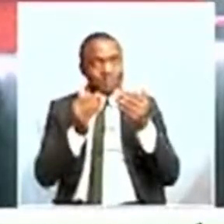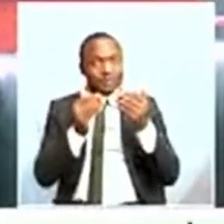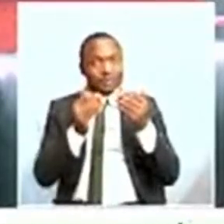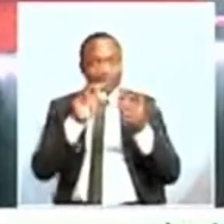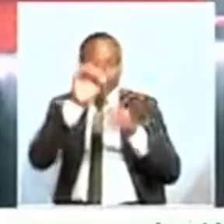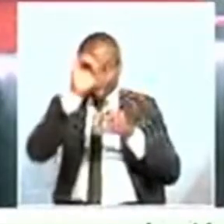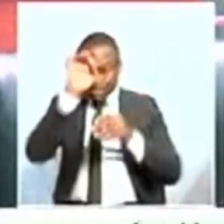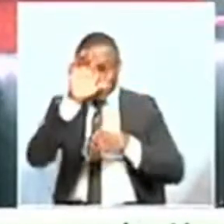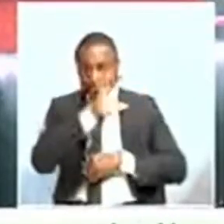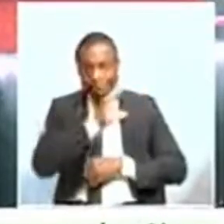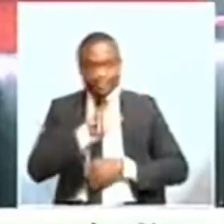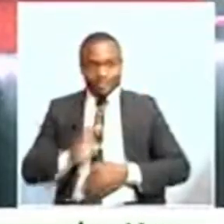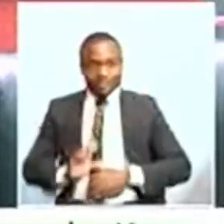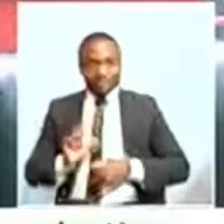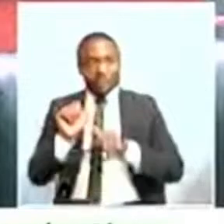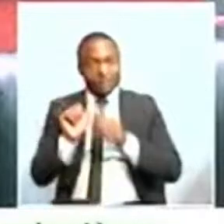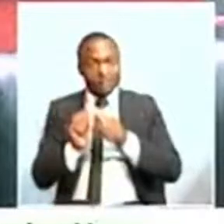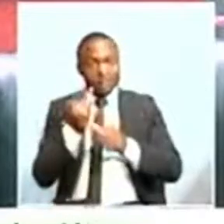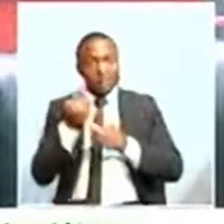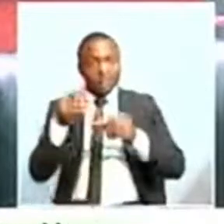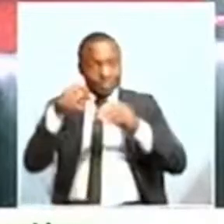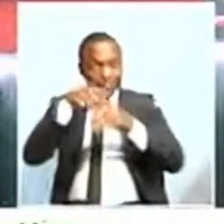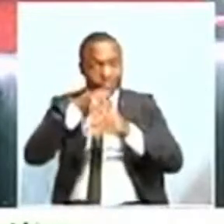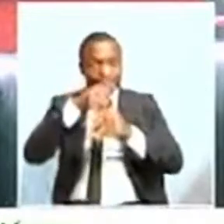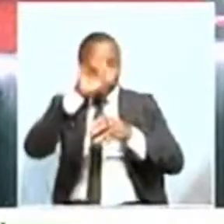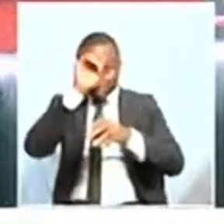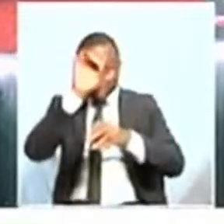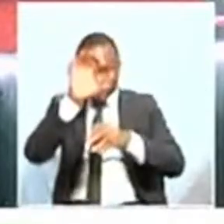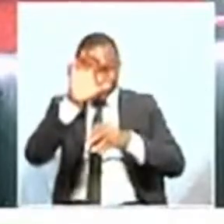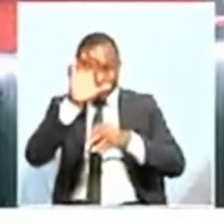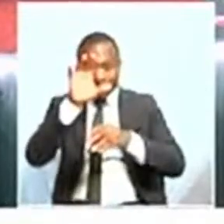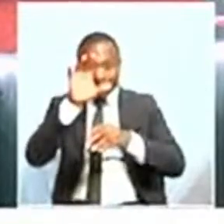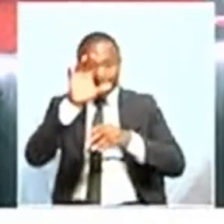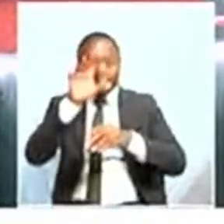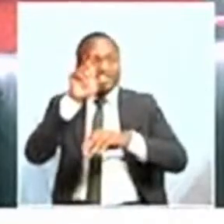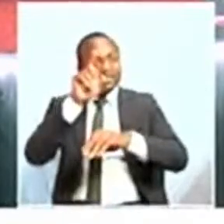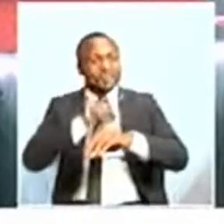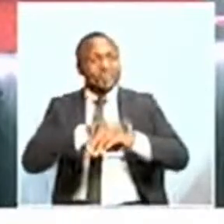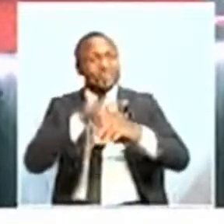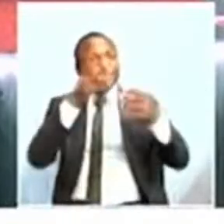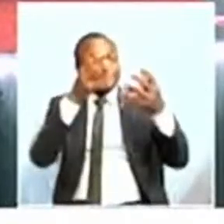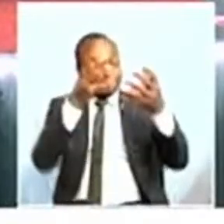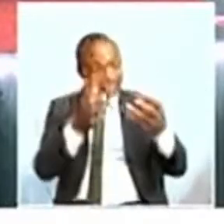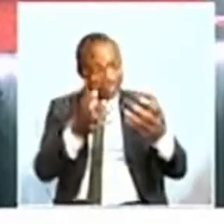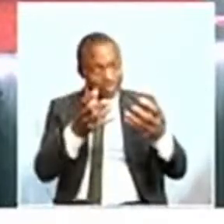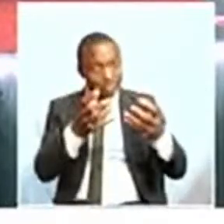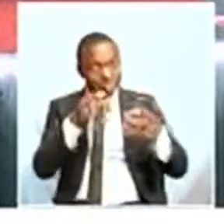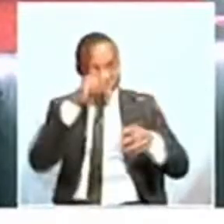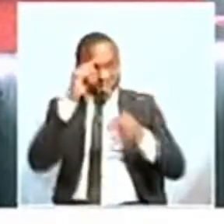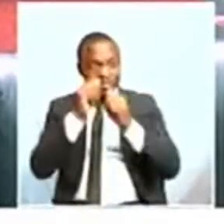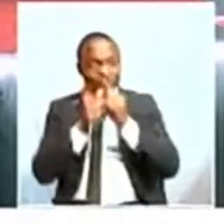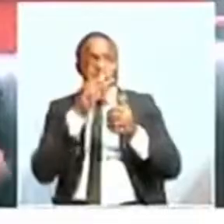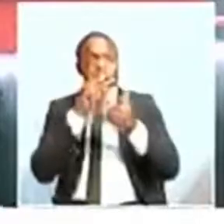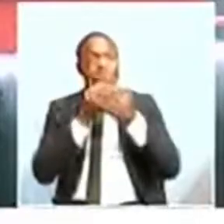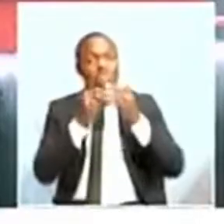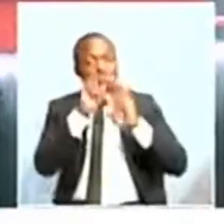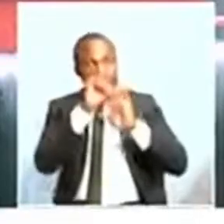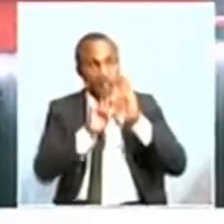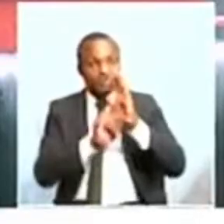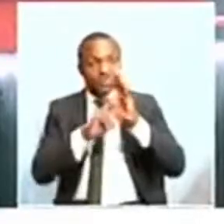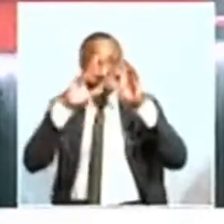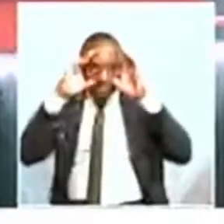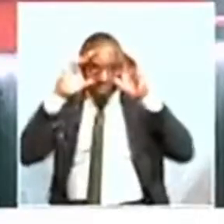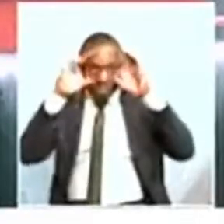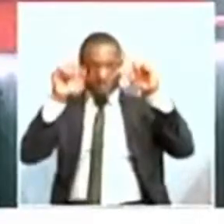mining companies and everybody that has been involved in mining, that even amidst the drought, because of the good policies of President